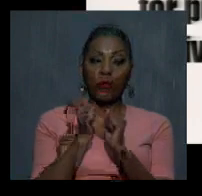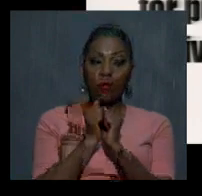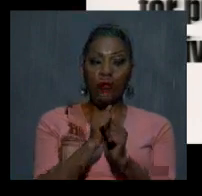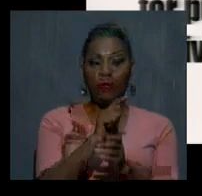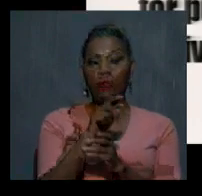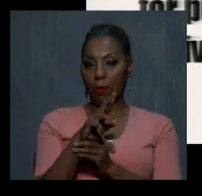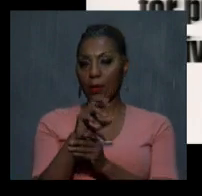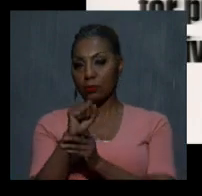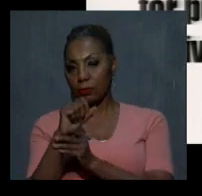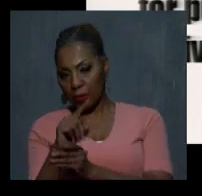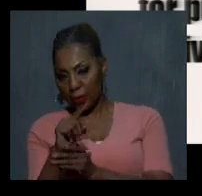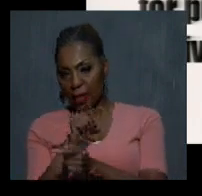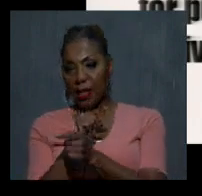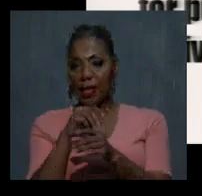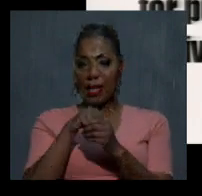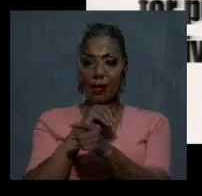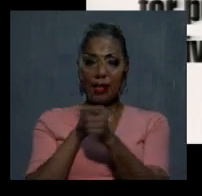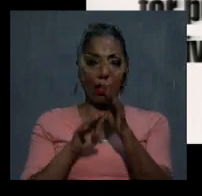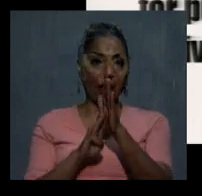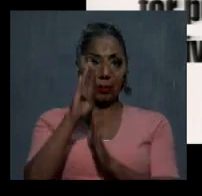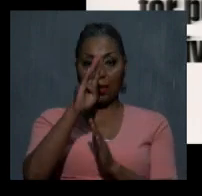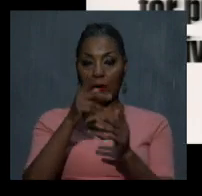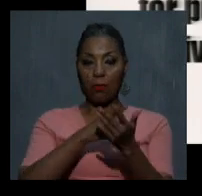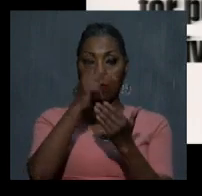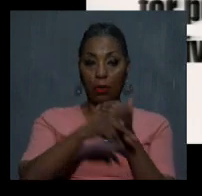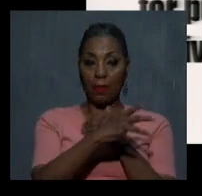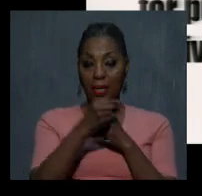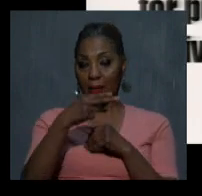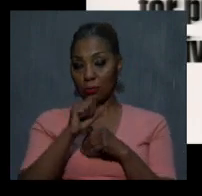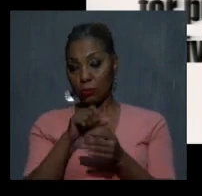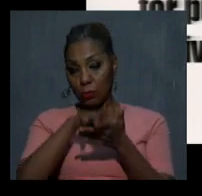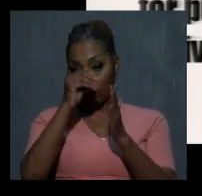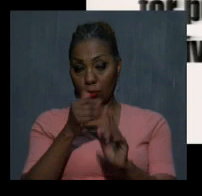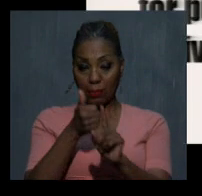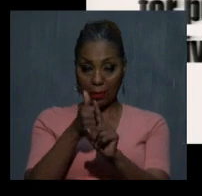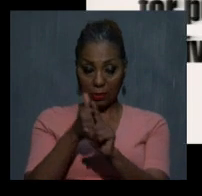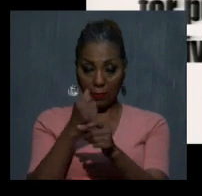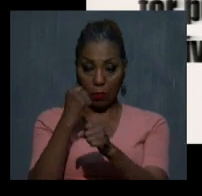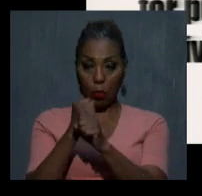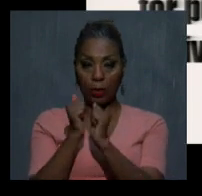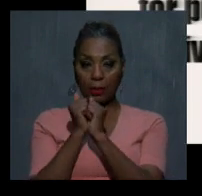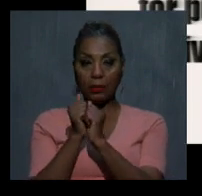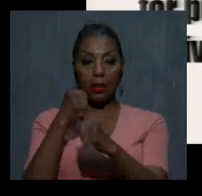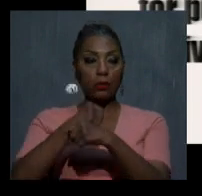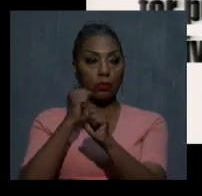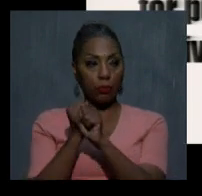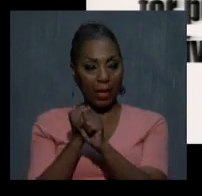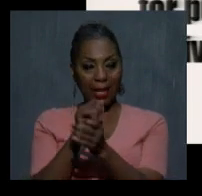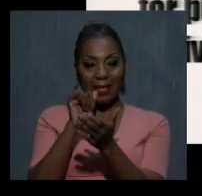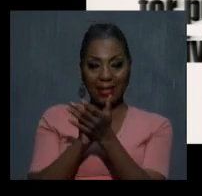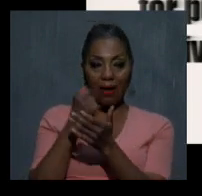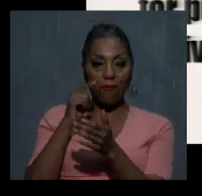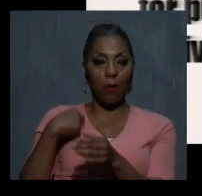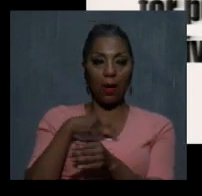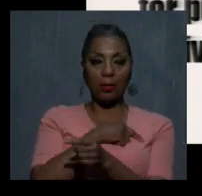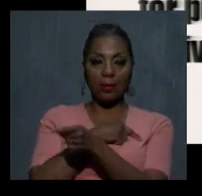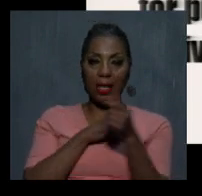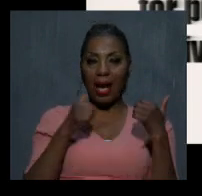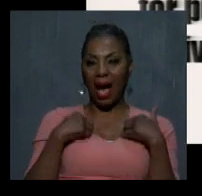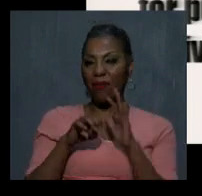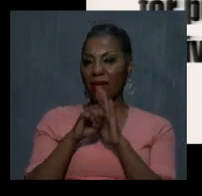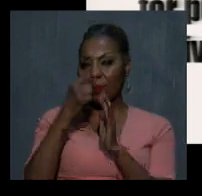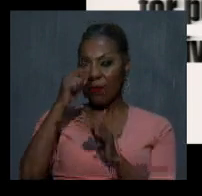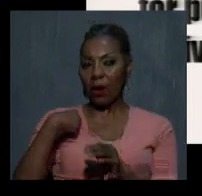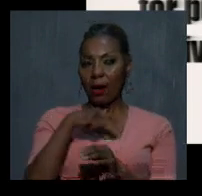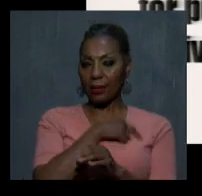Rock School District in their Excel program, actually high school students who are working to create this for us. They're going to have a prototype for